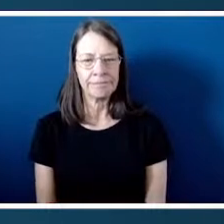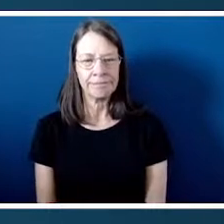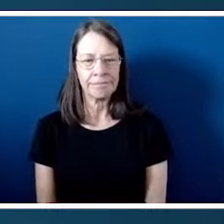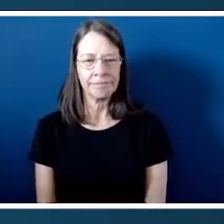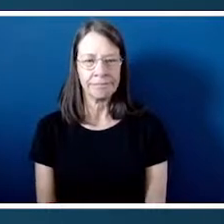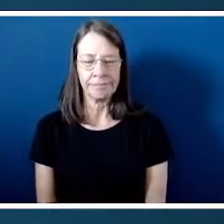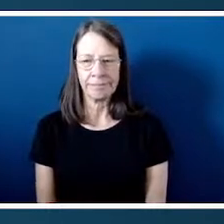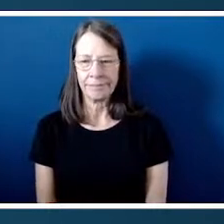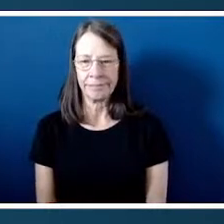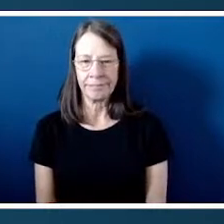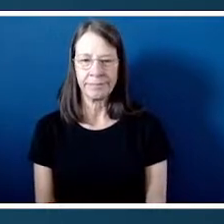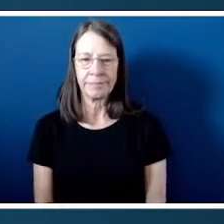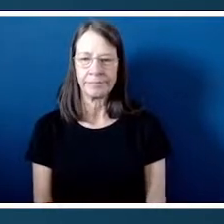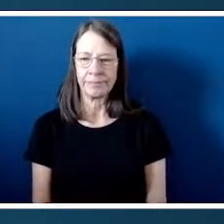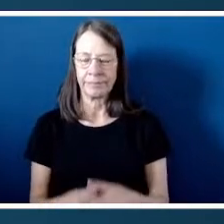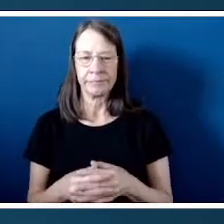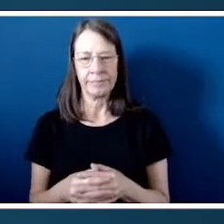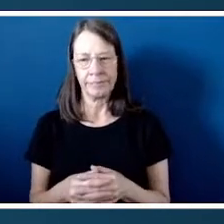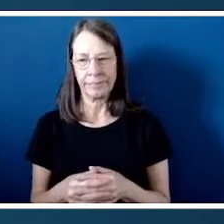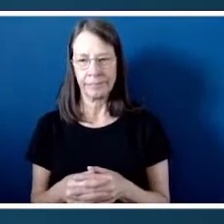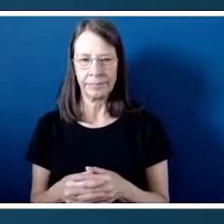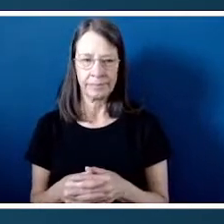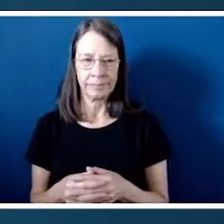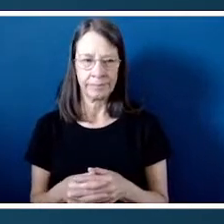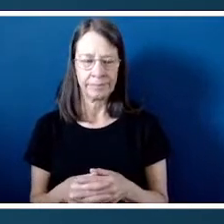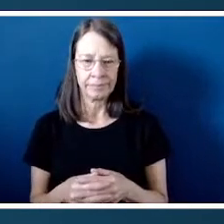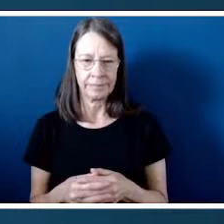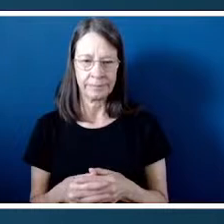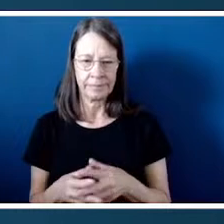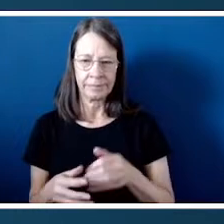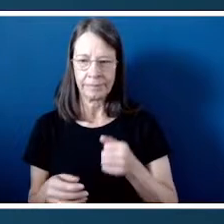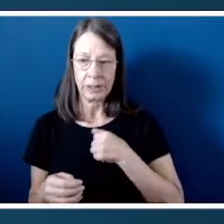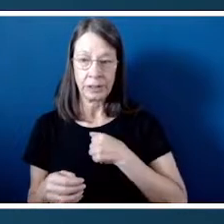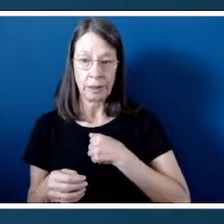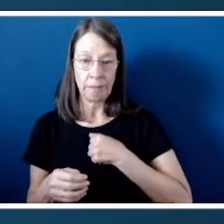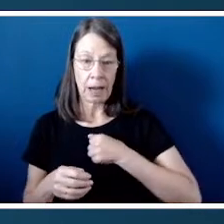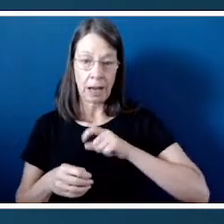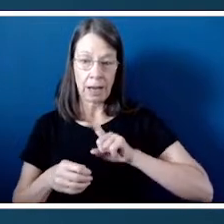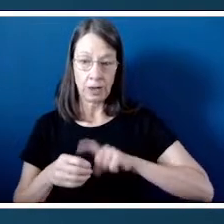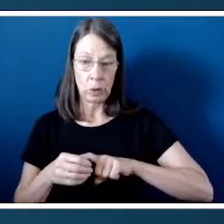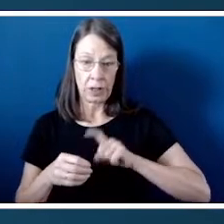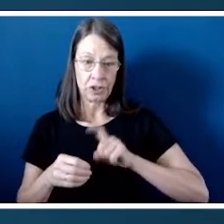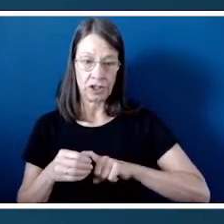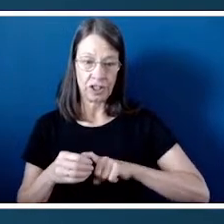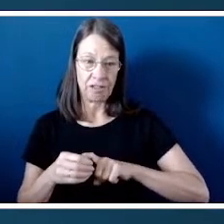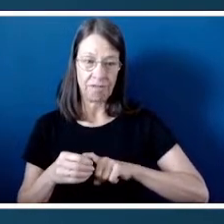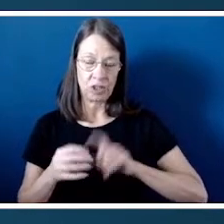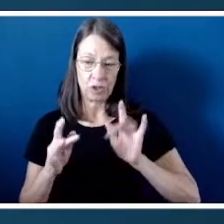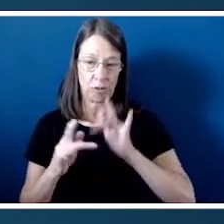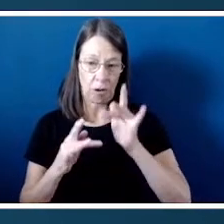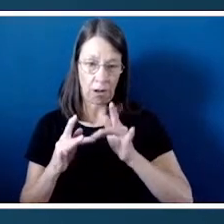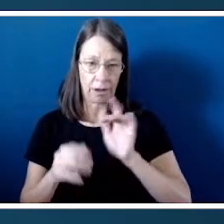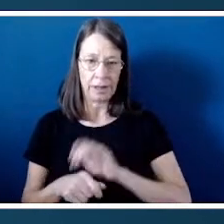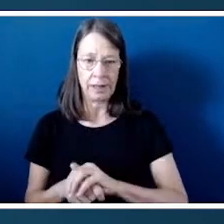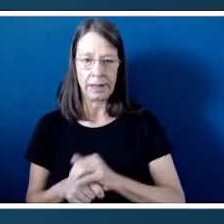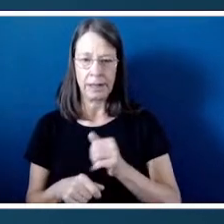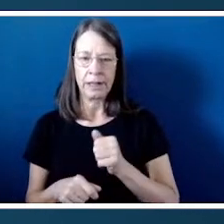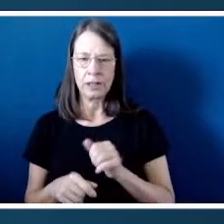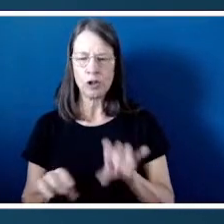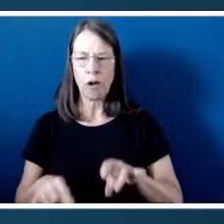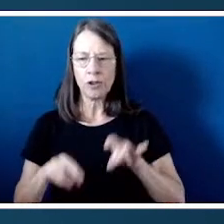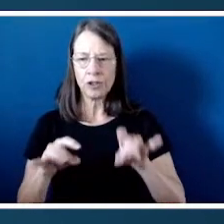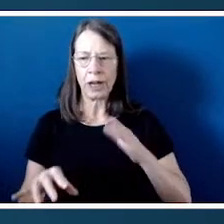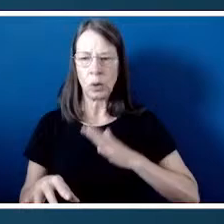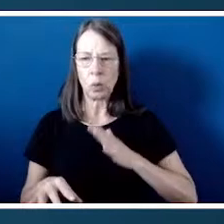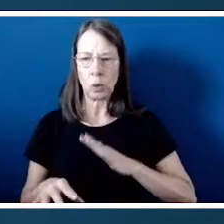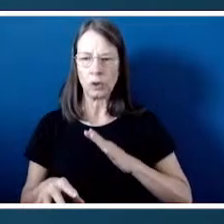My name's Alice Tamang, and I've got a question. So Australia's in the process of developing a First Nations approach